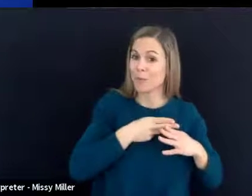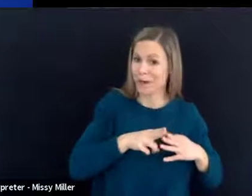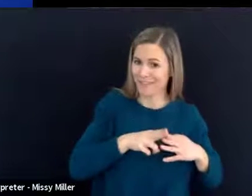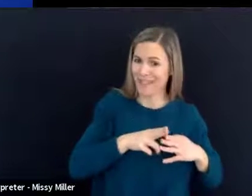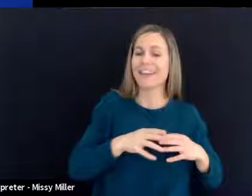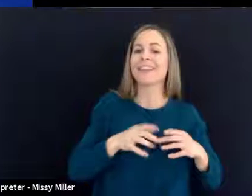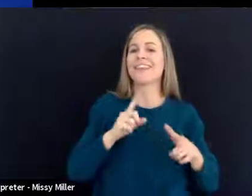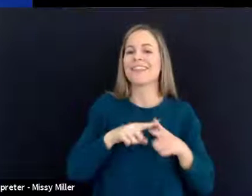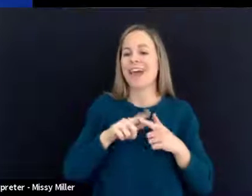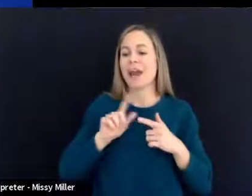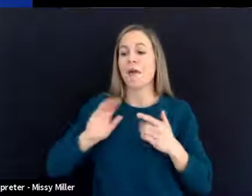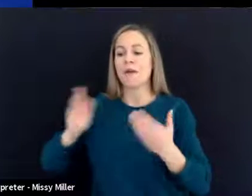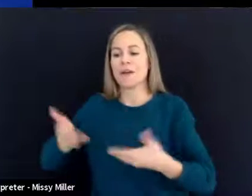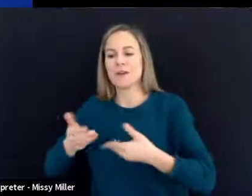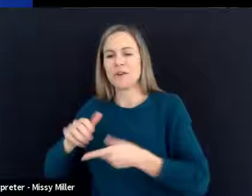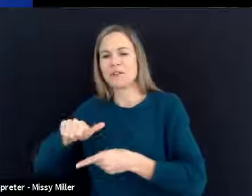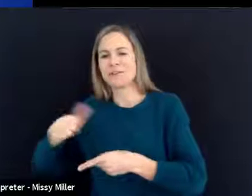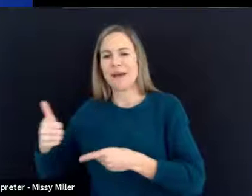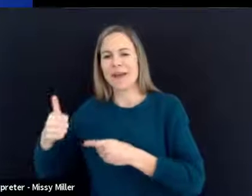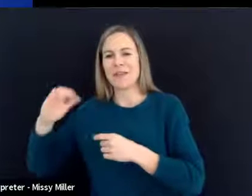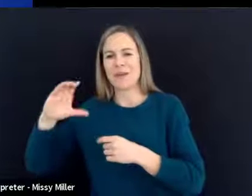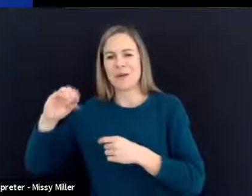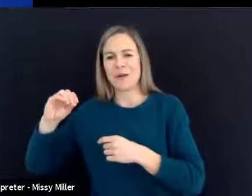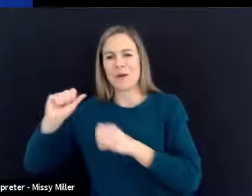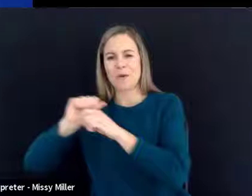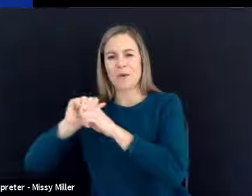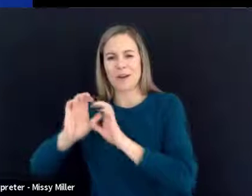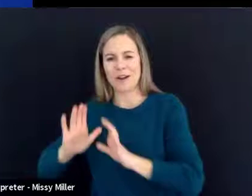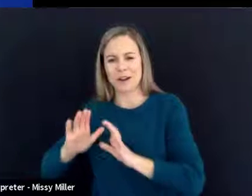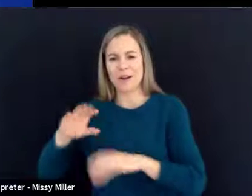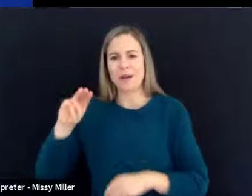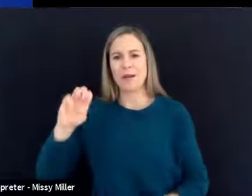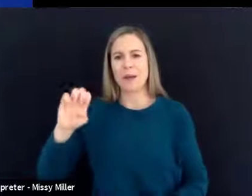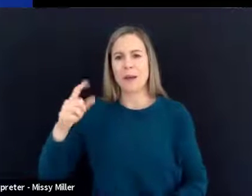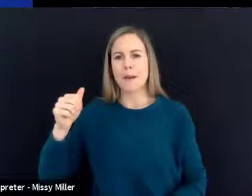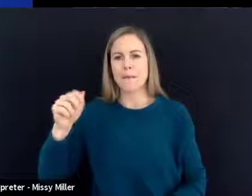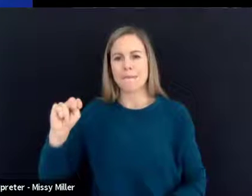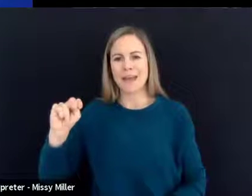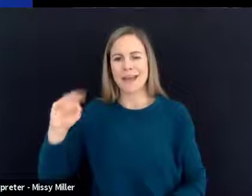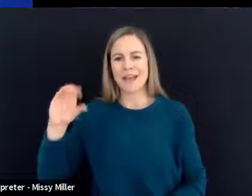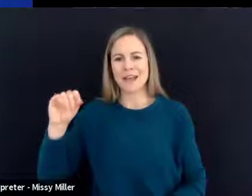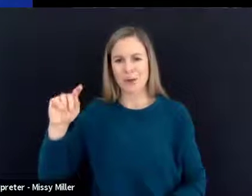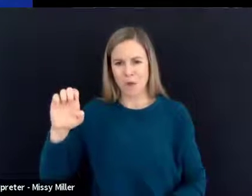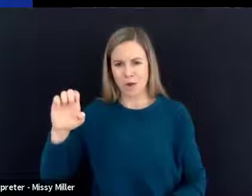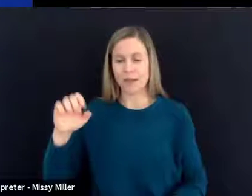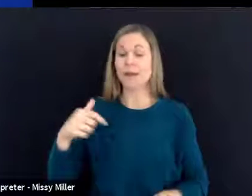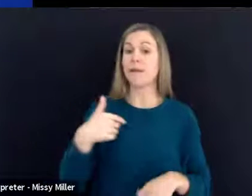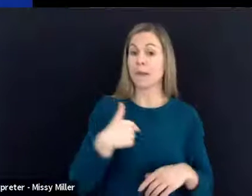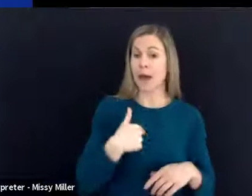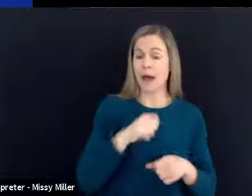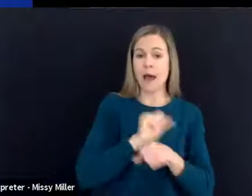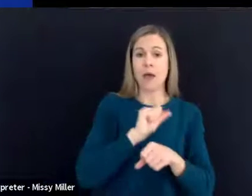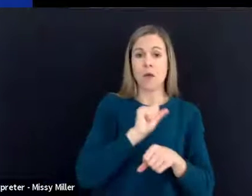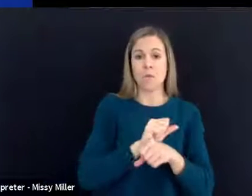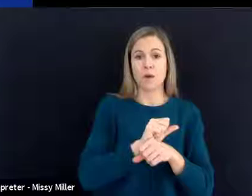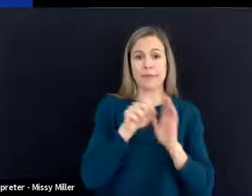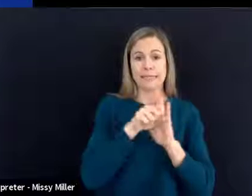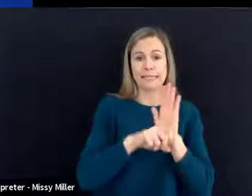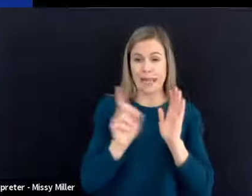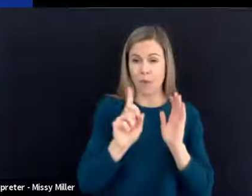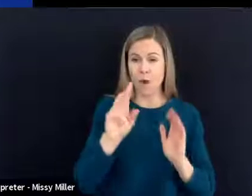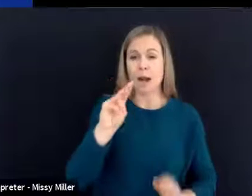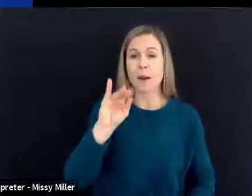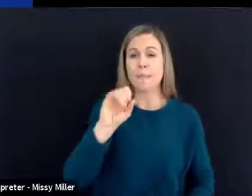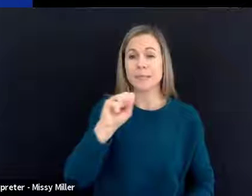introduce my dear colleague, Megan Cody. I work in the state of Missouri. I'm a professor of